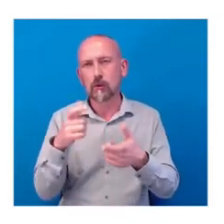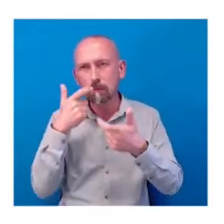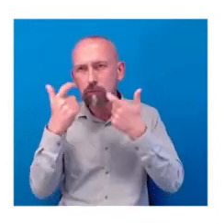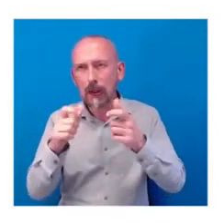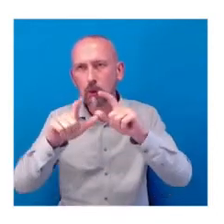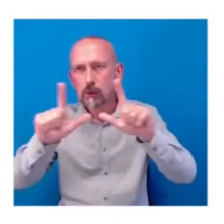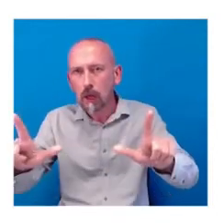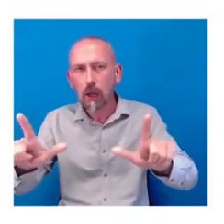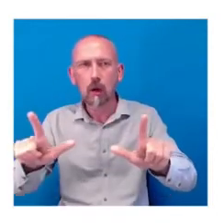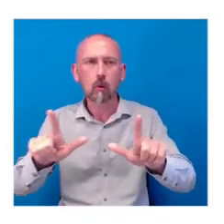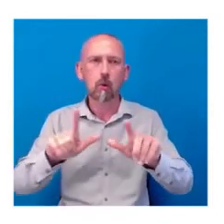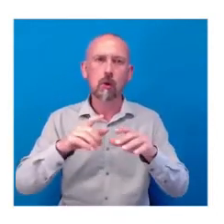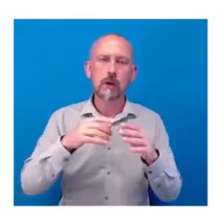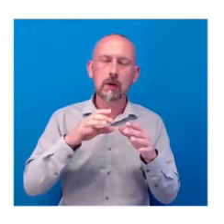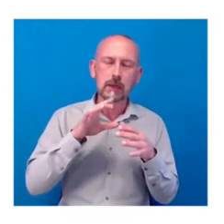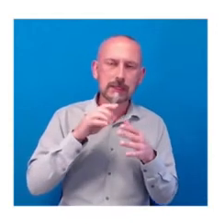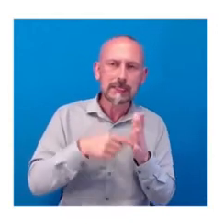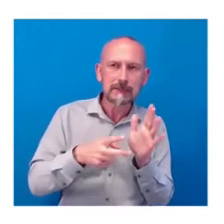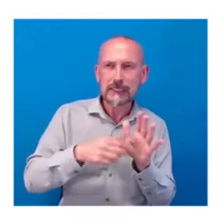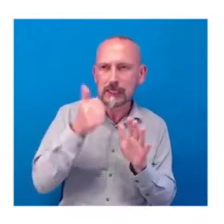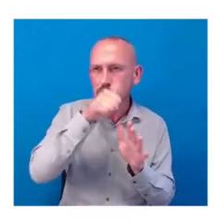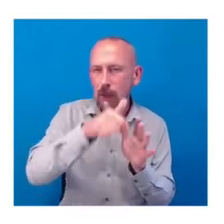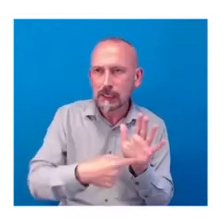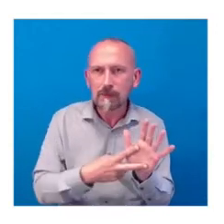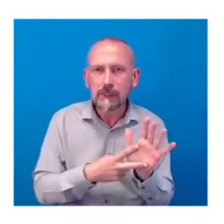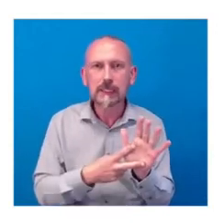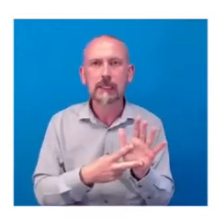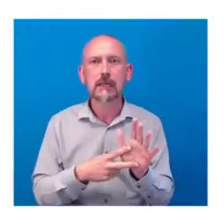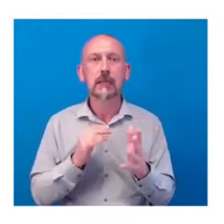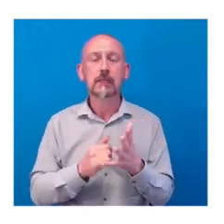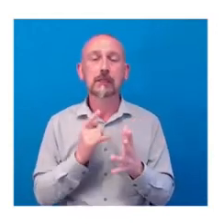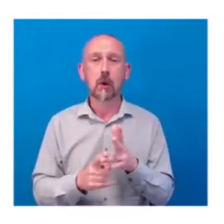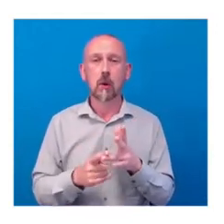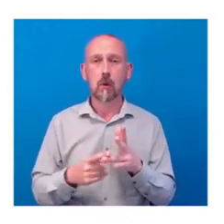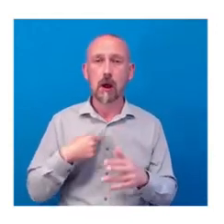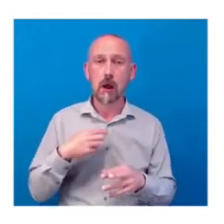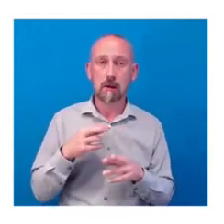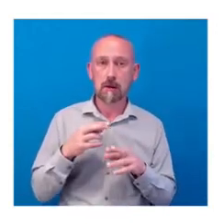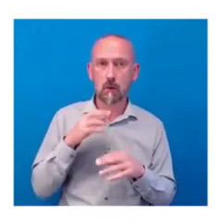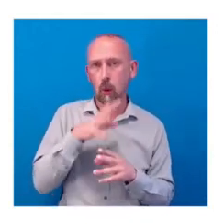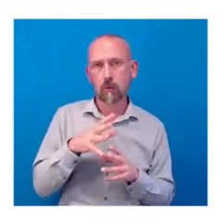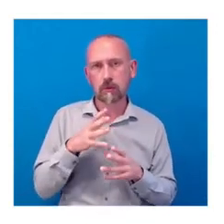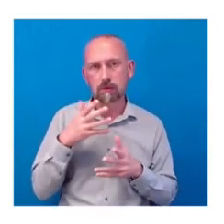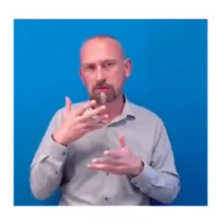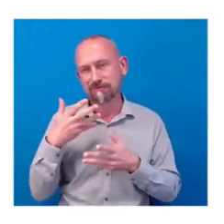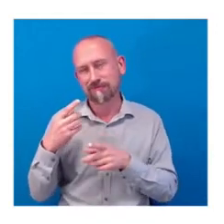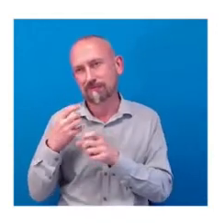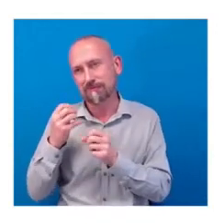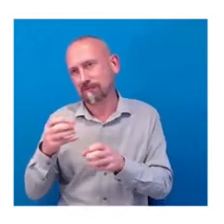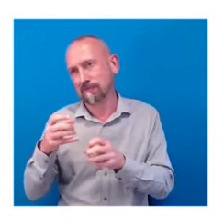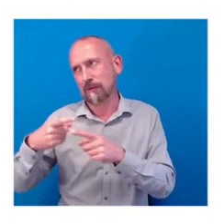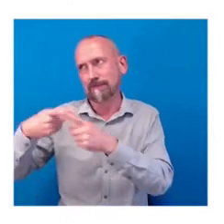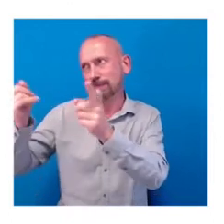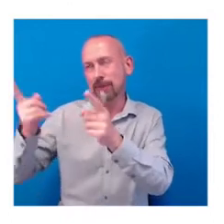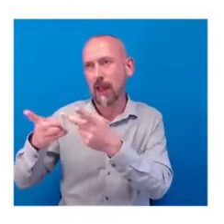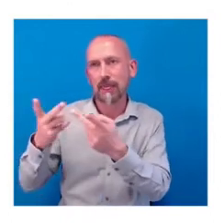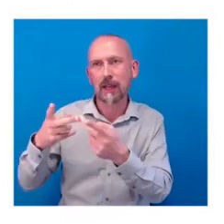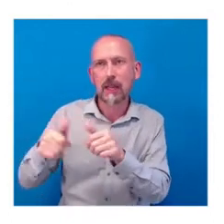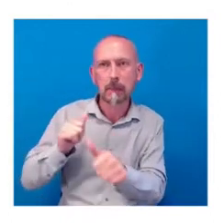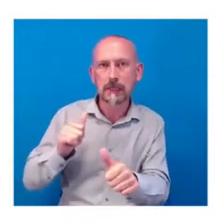for other broadcasters, but at the launch, my team's hoping to be delivering AD on around 45% of the ITV content on